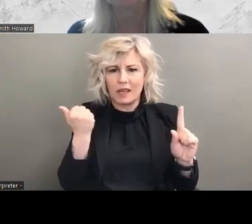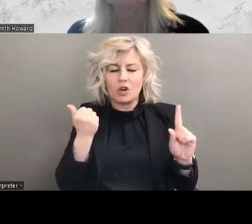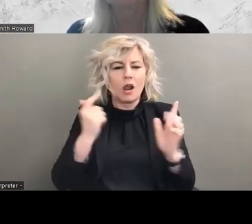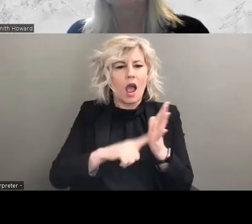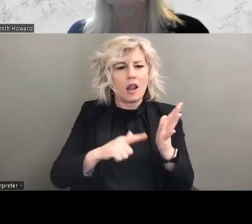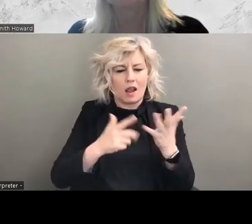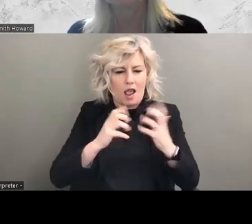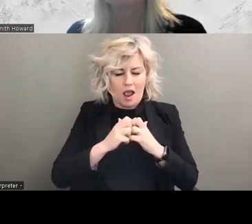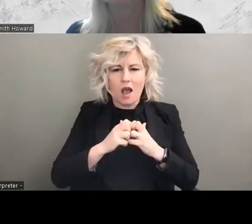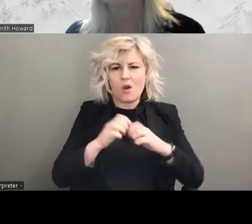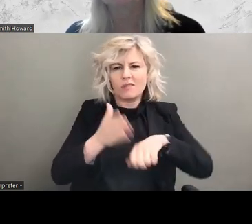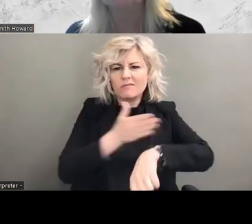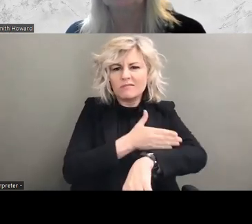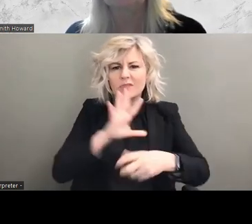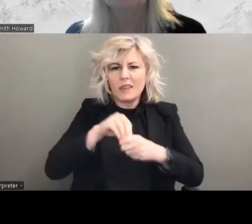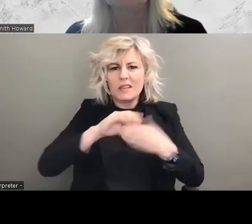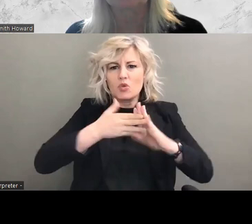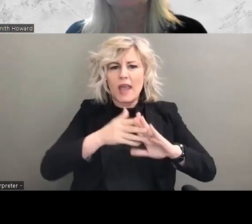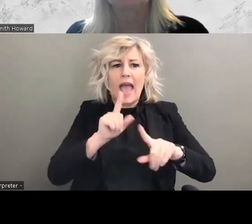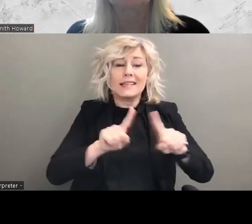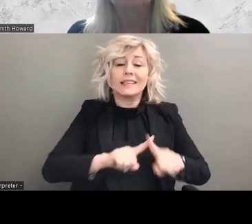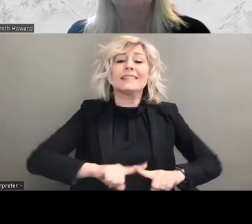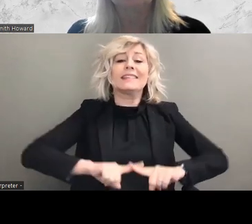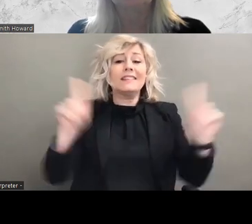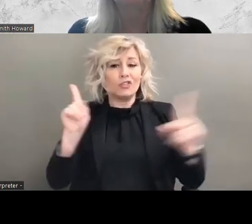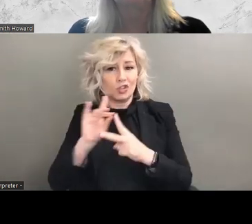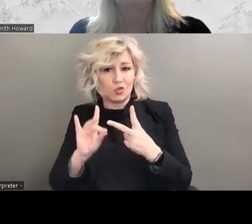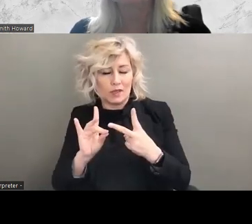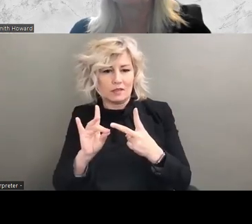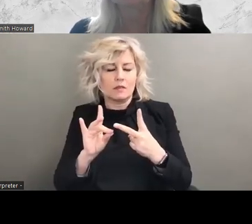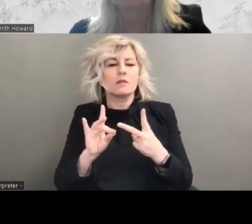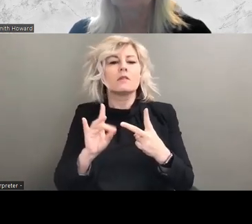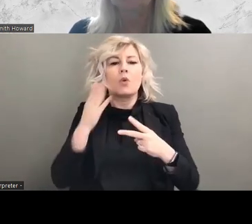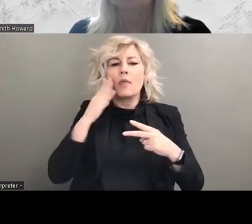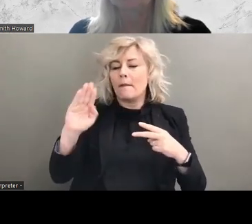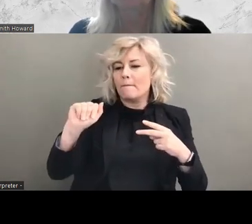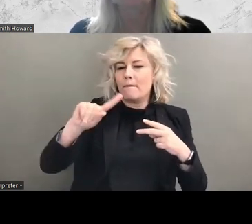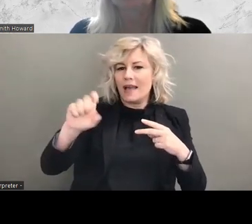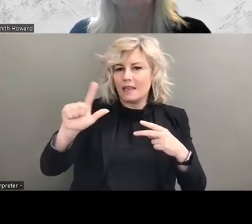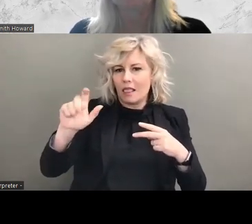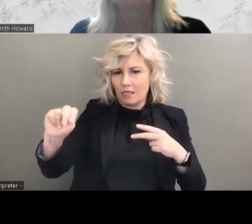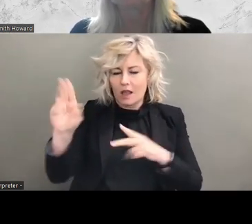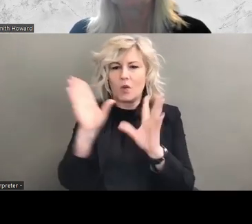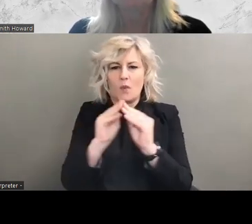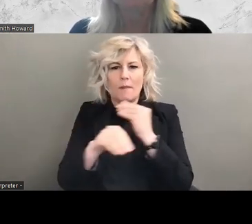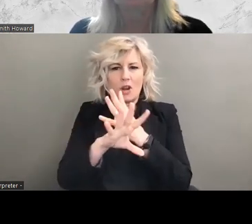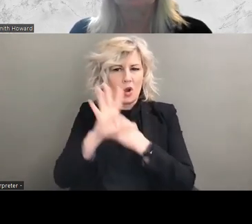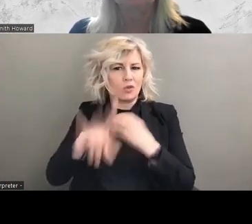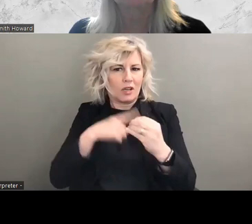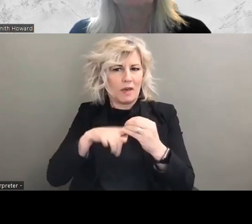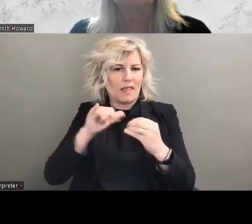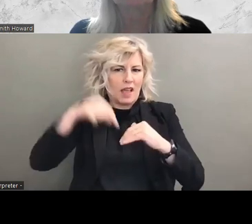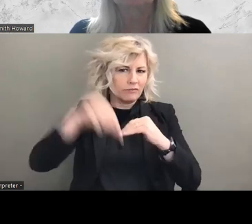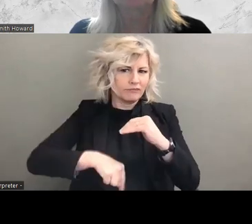be doing in the community as an alternative to these placements? Know that the Bazelon webinar will talk about those in